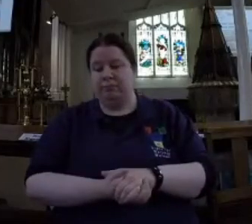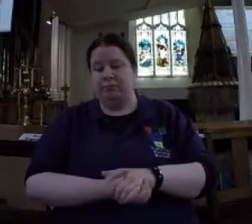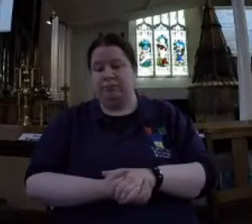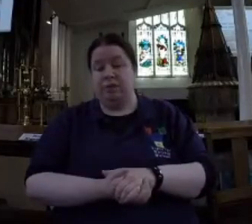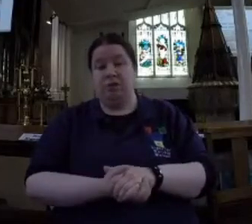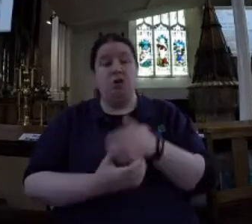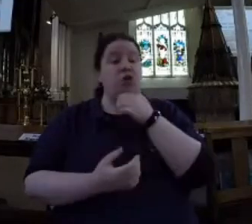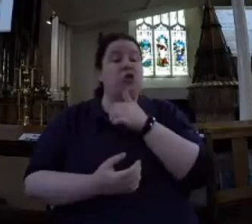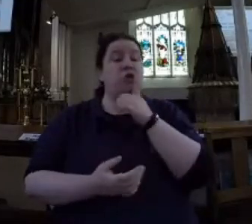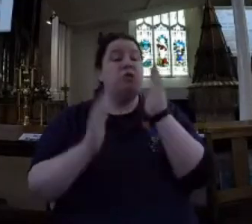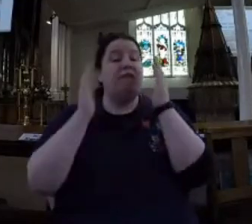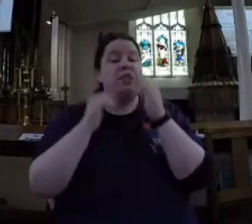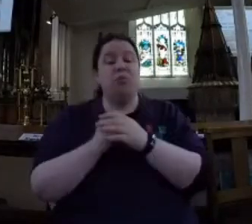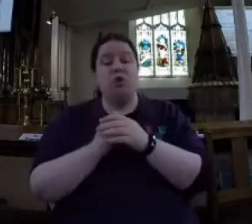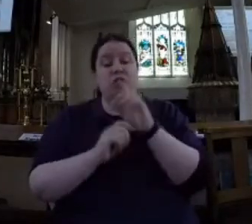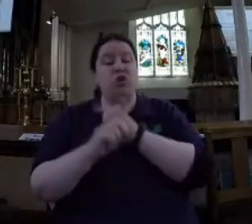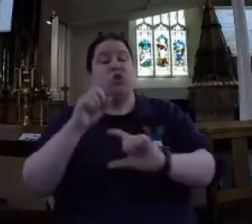Going on Facebook and social media.